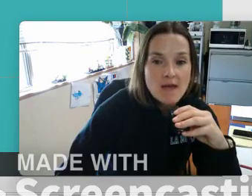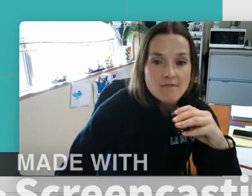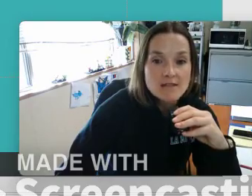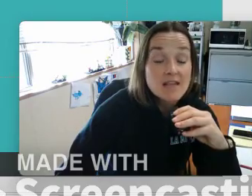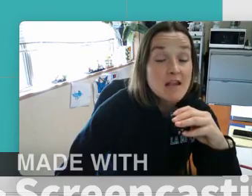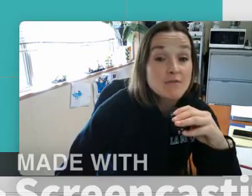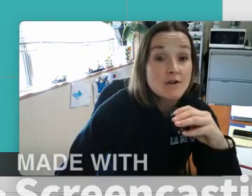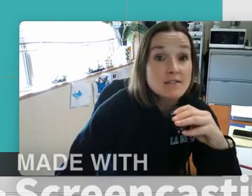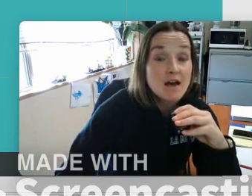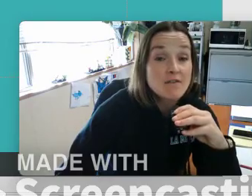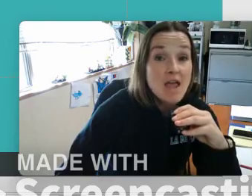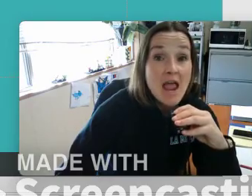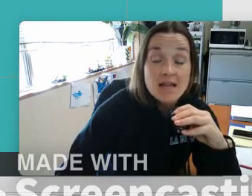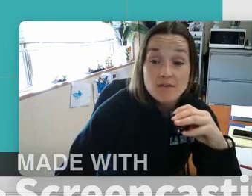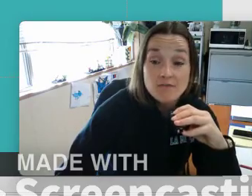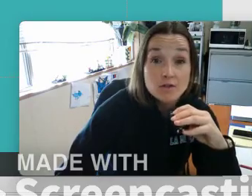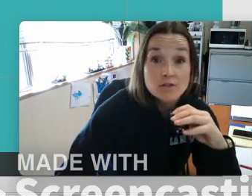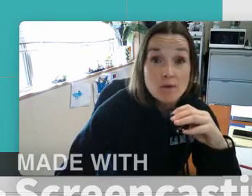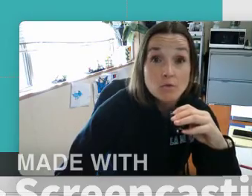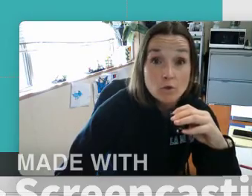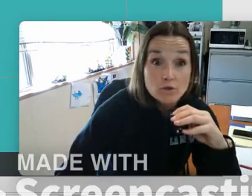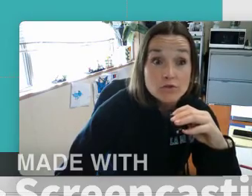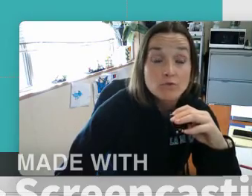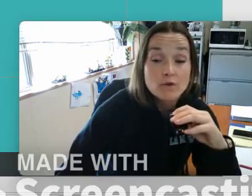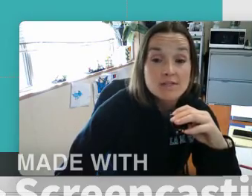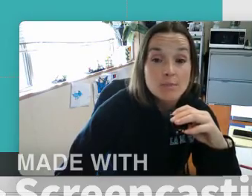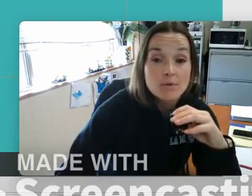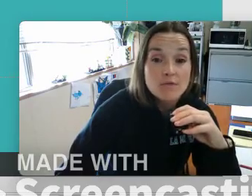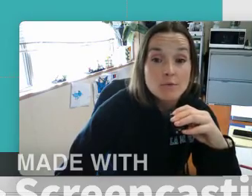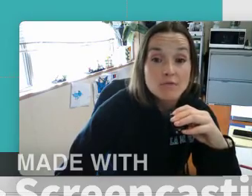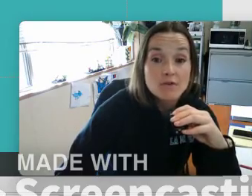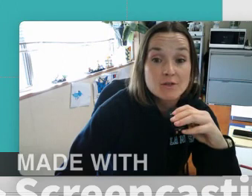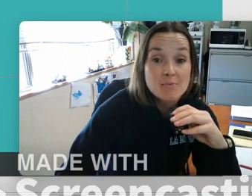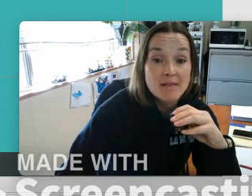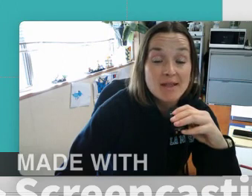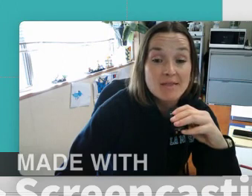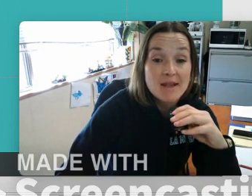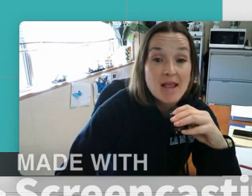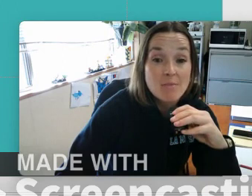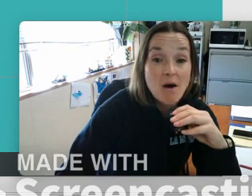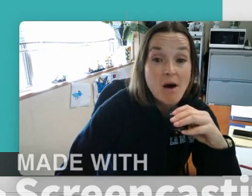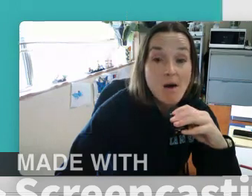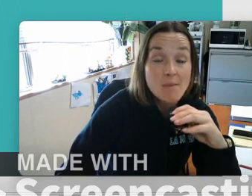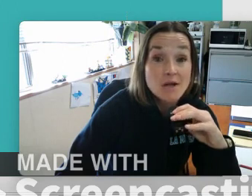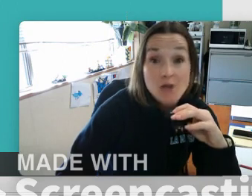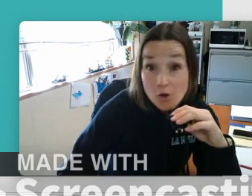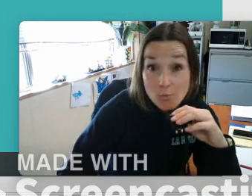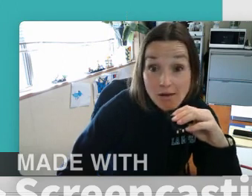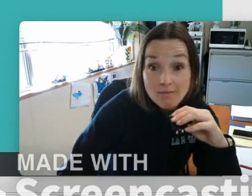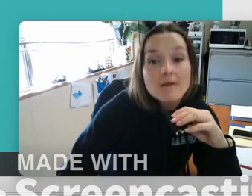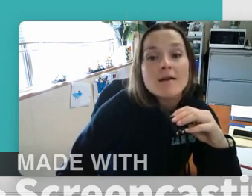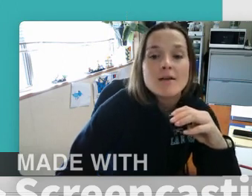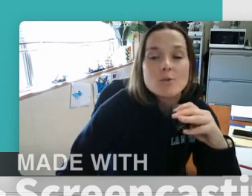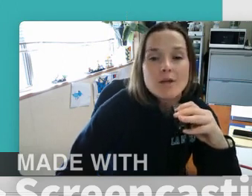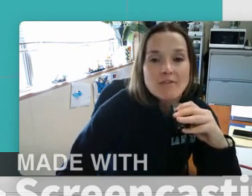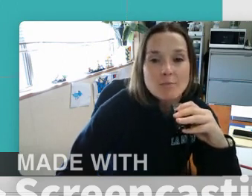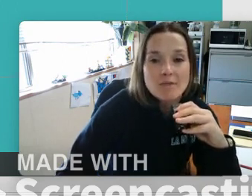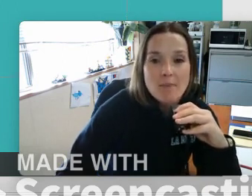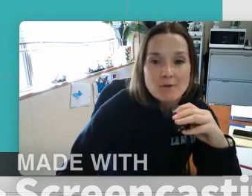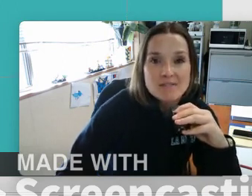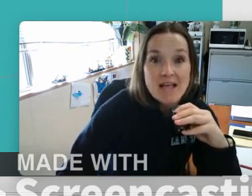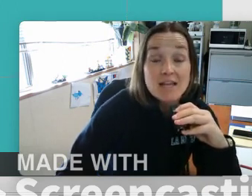the FS in front of any fingerspelled word. So for example, if you were fingerspelling the name Taco Bell, you would have